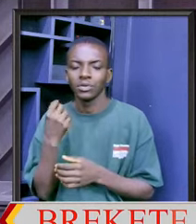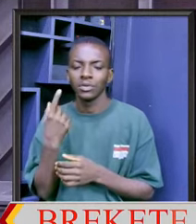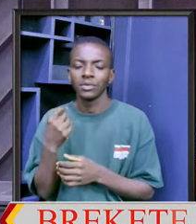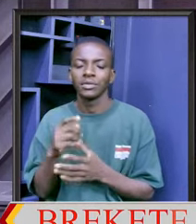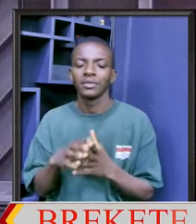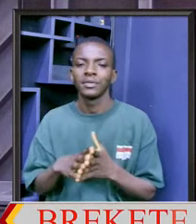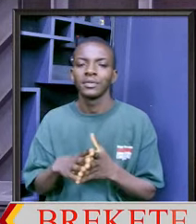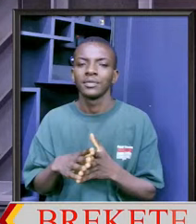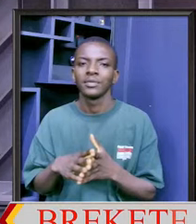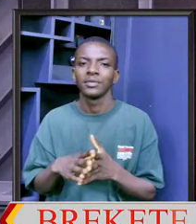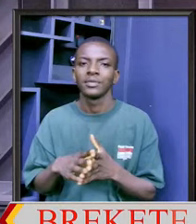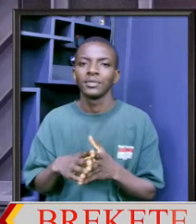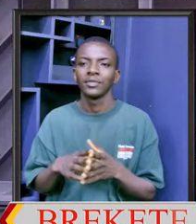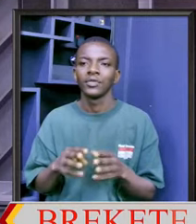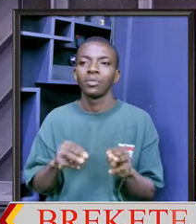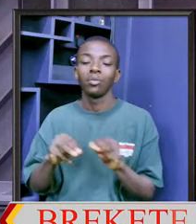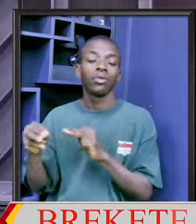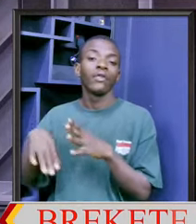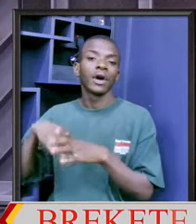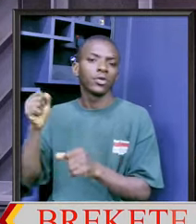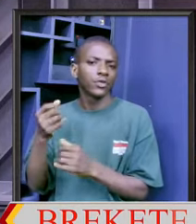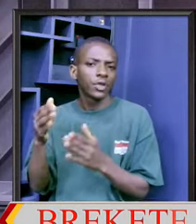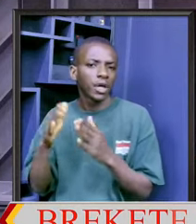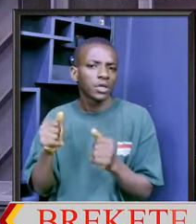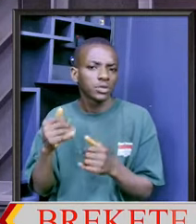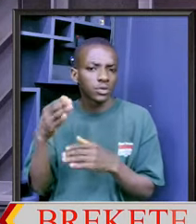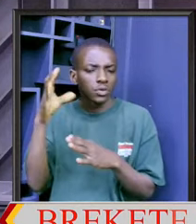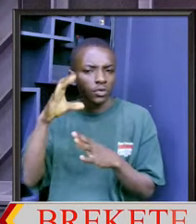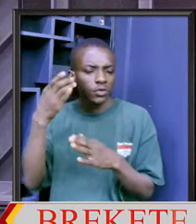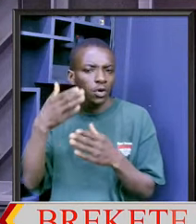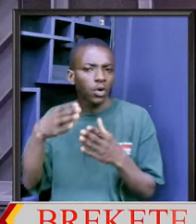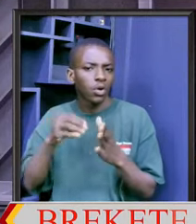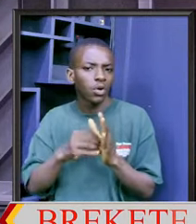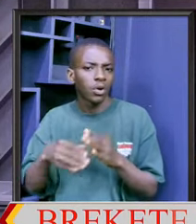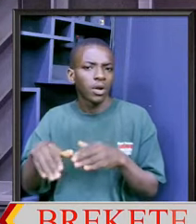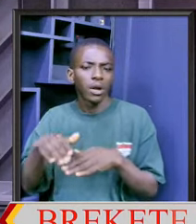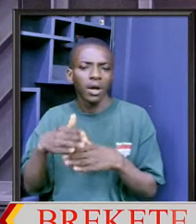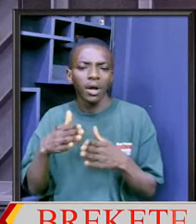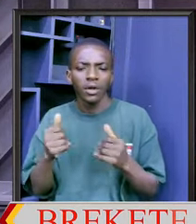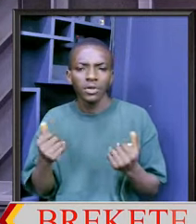understand. Then you move out of the house and look for your own house.